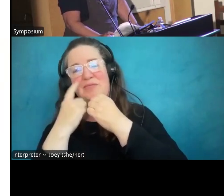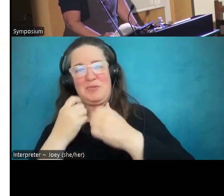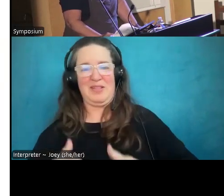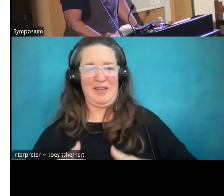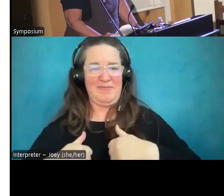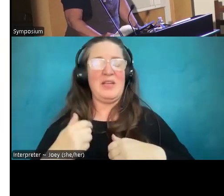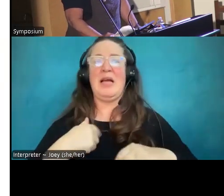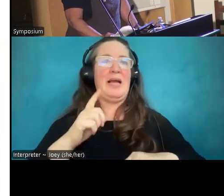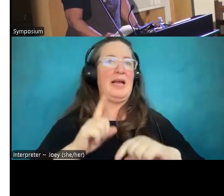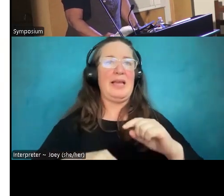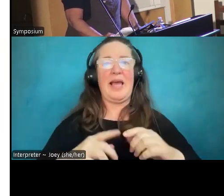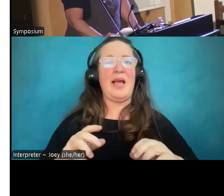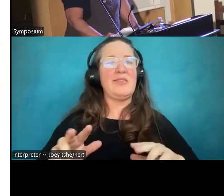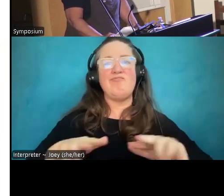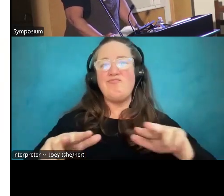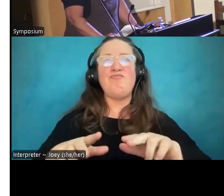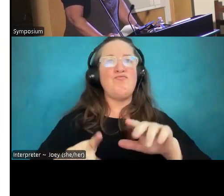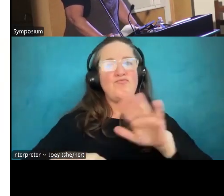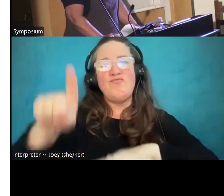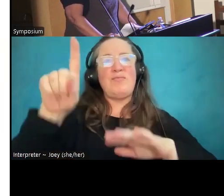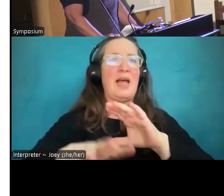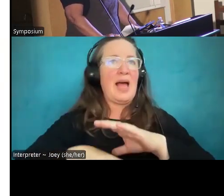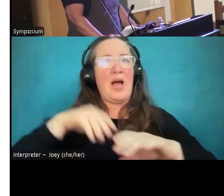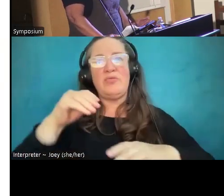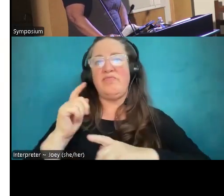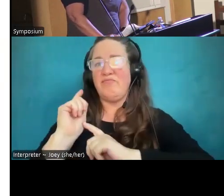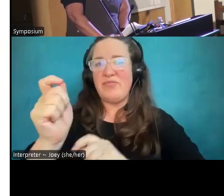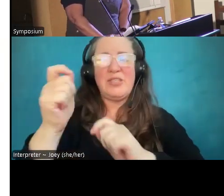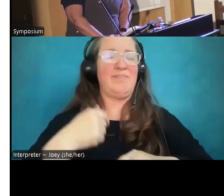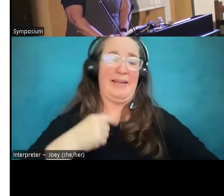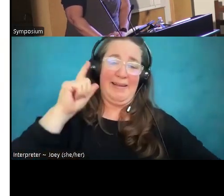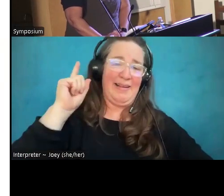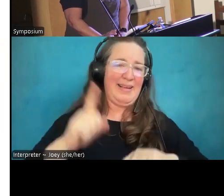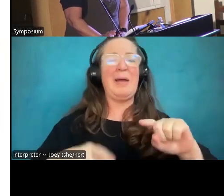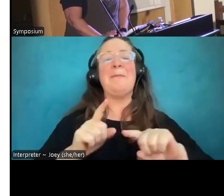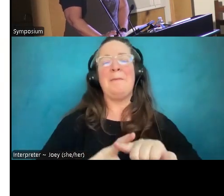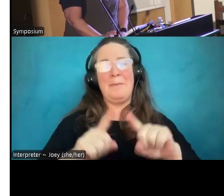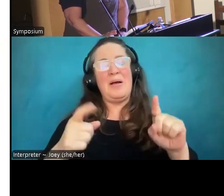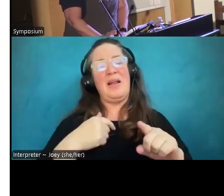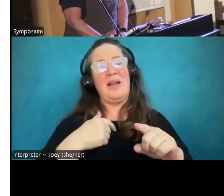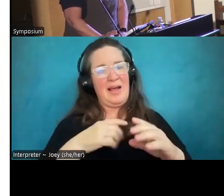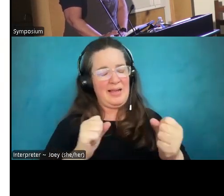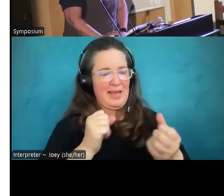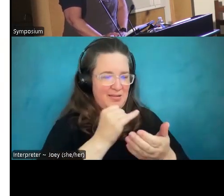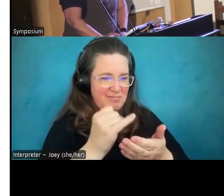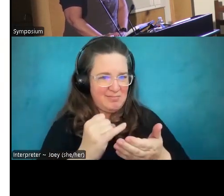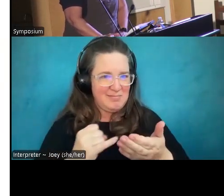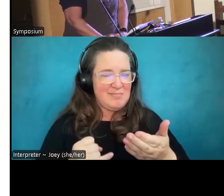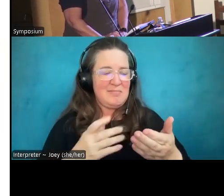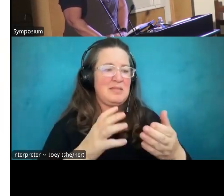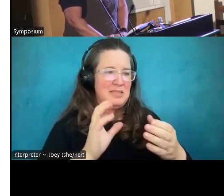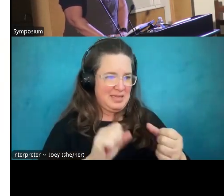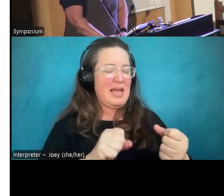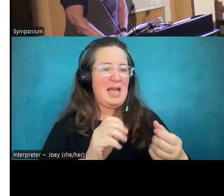painting, I'm drawn to moments from my pre-COVID life that are important to me, like chasing fish with my brother, who I lost to COVID